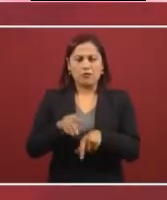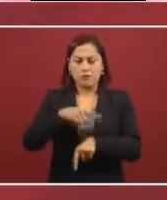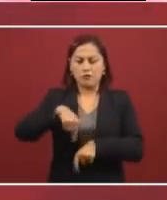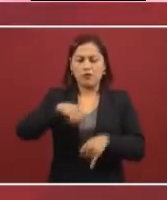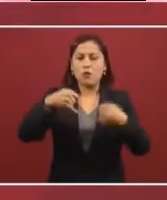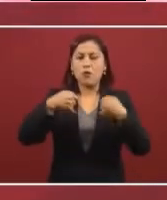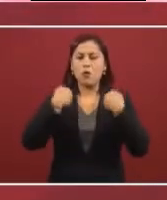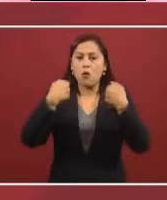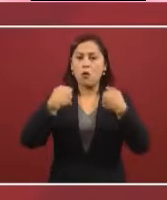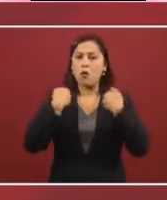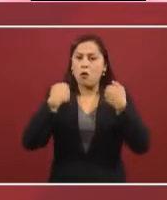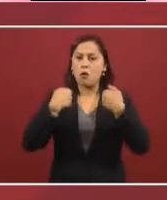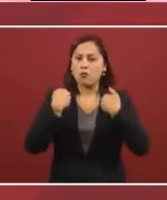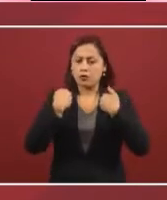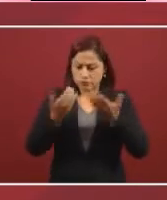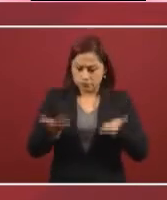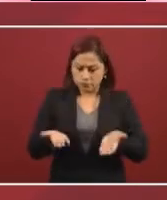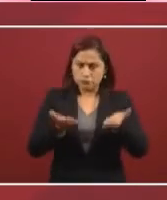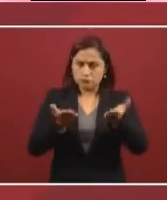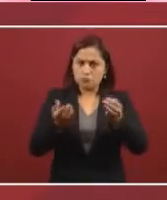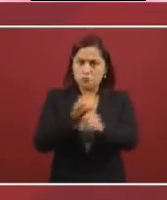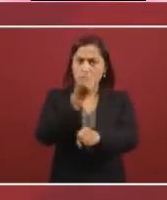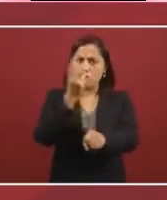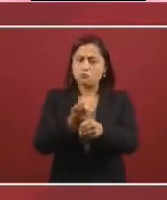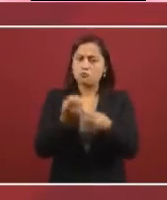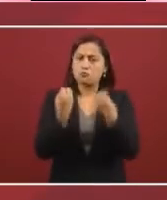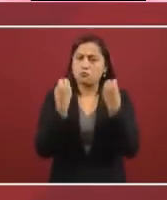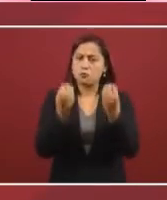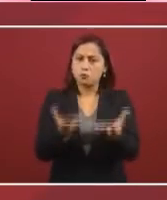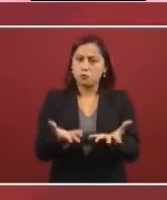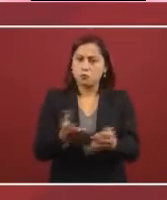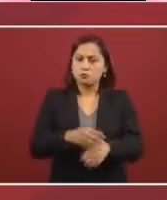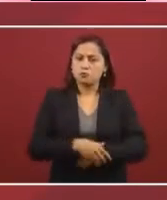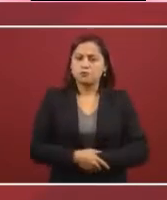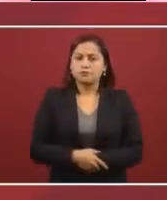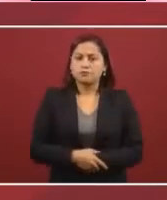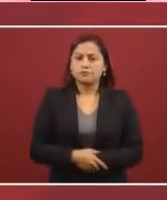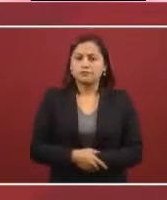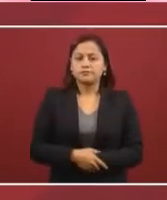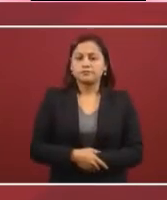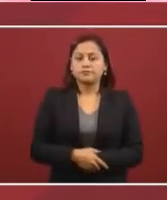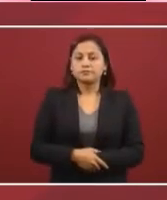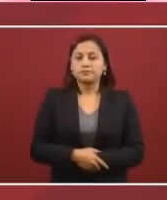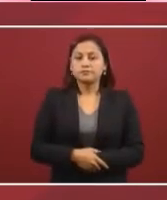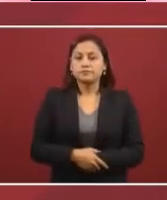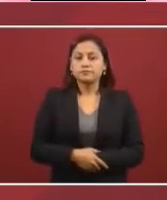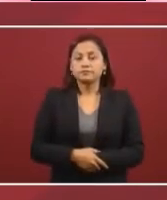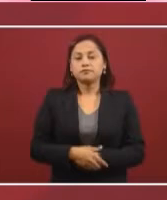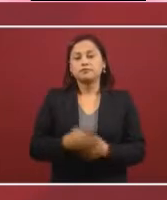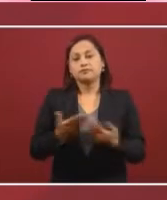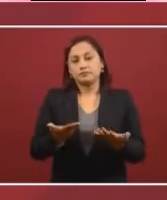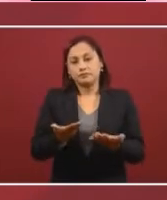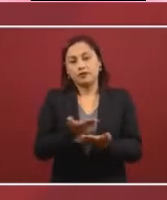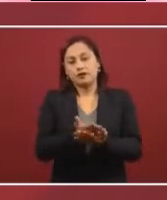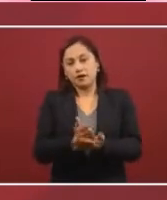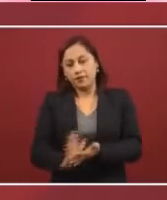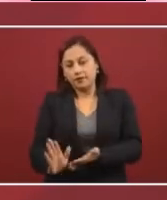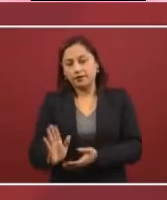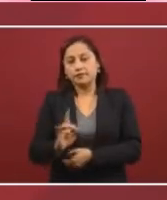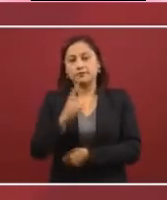against giving opportunities to the young people. And the other thing was, it's a lie.